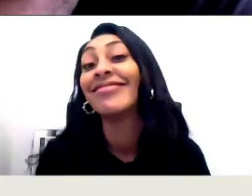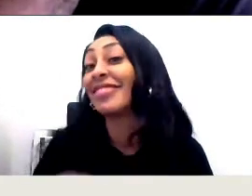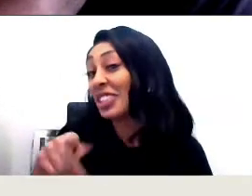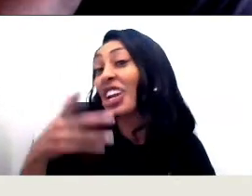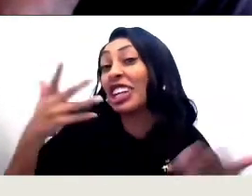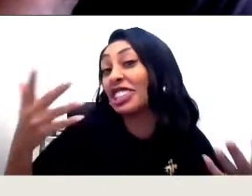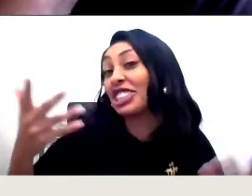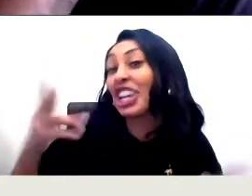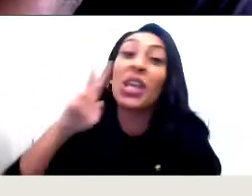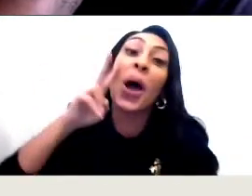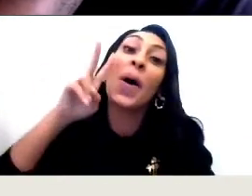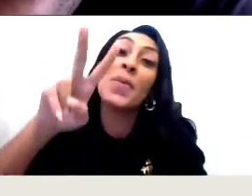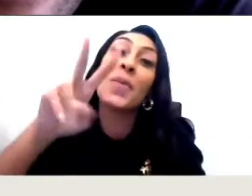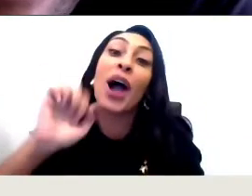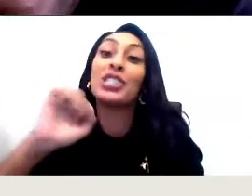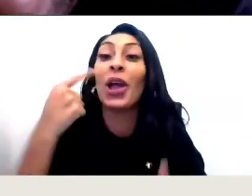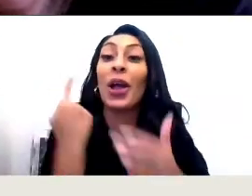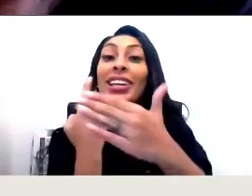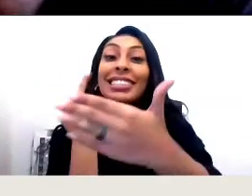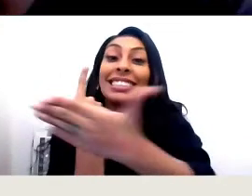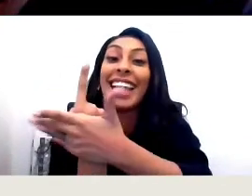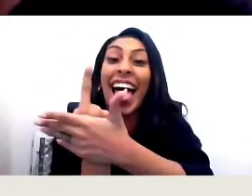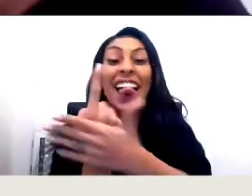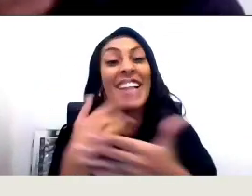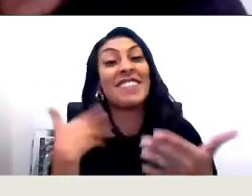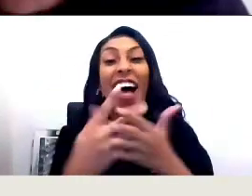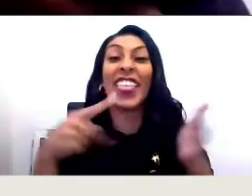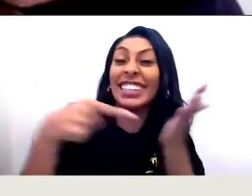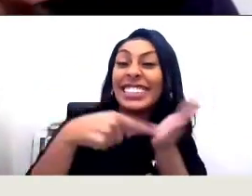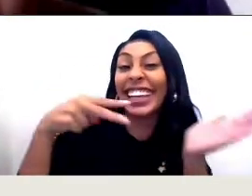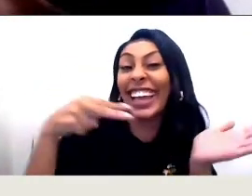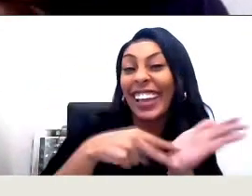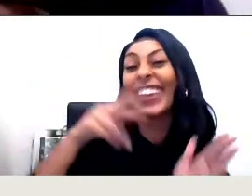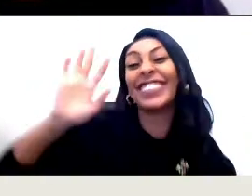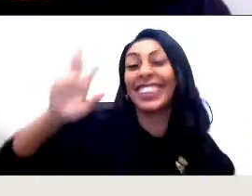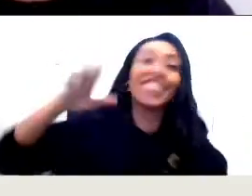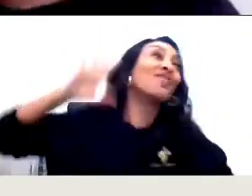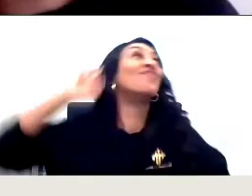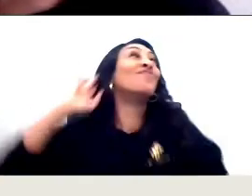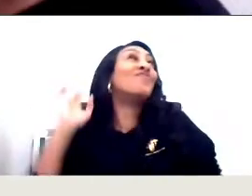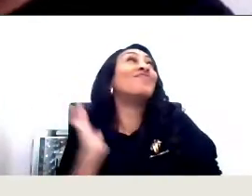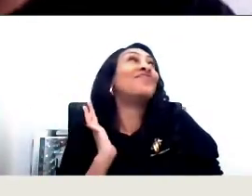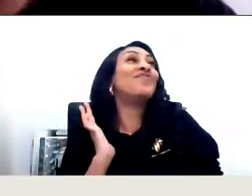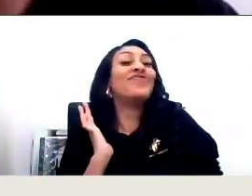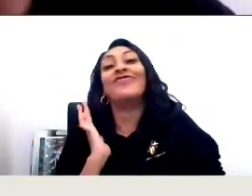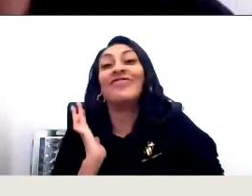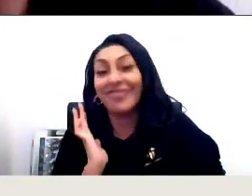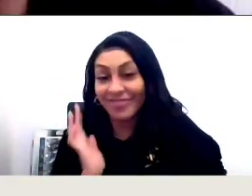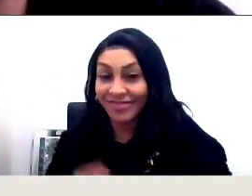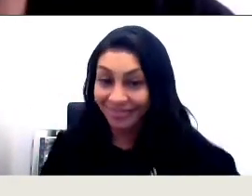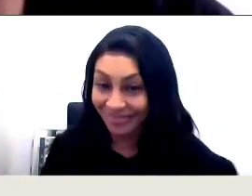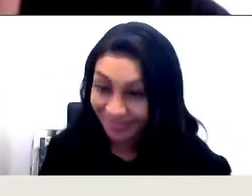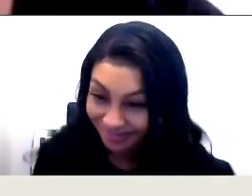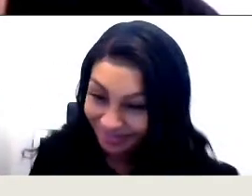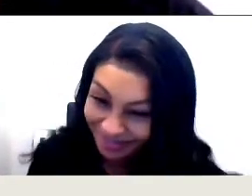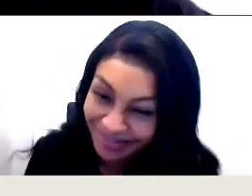Are you just watching yourself on the screen? No, don't say that. Like this is what I used to do.